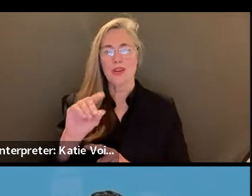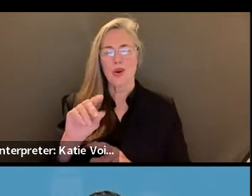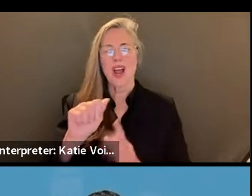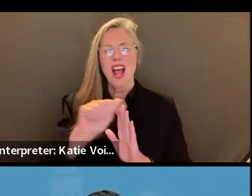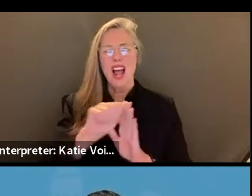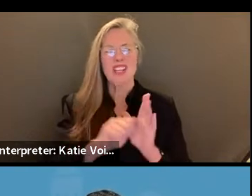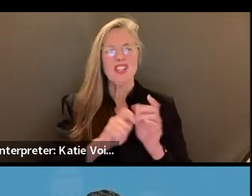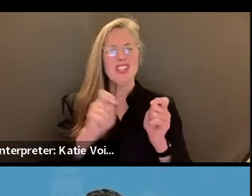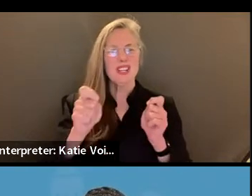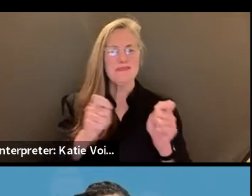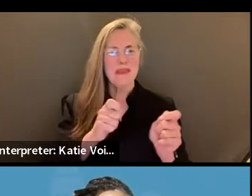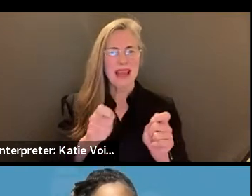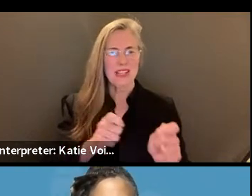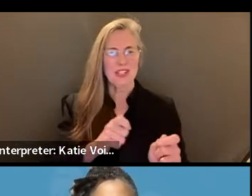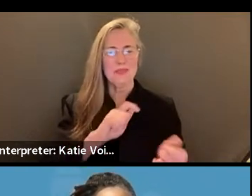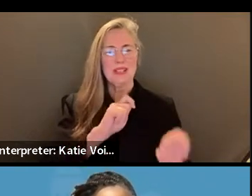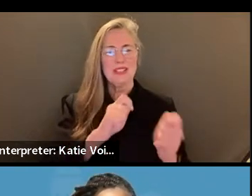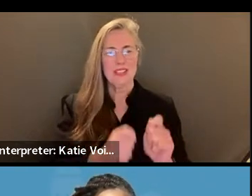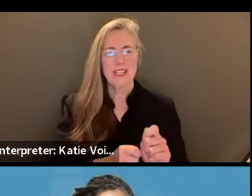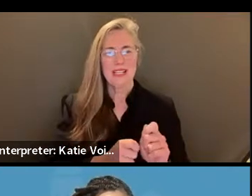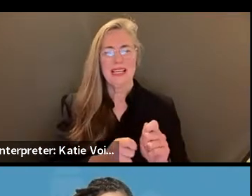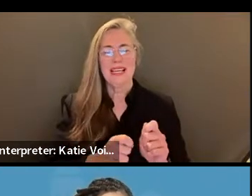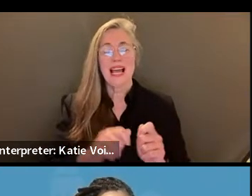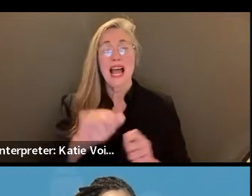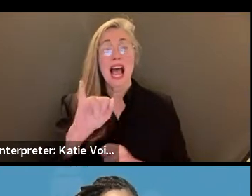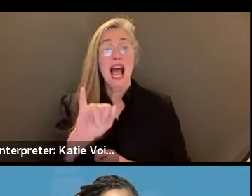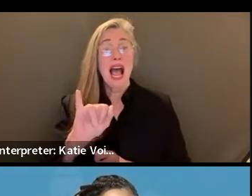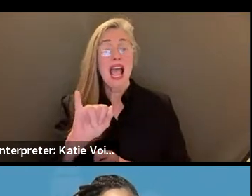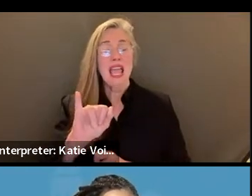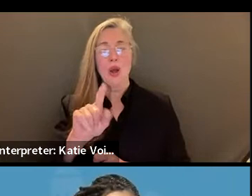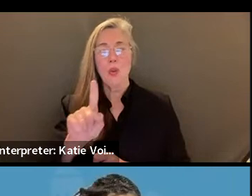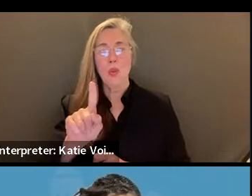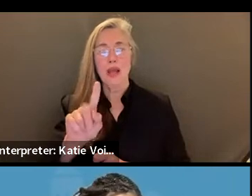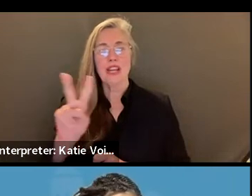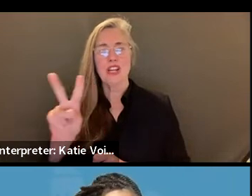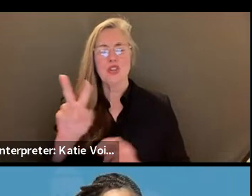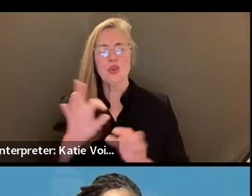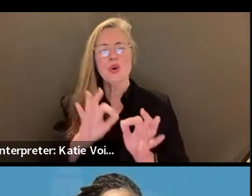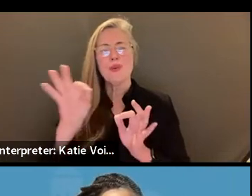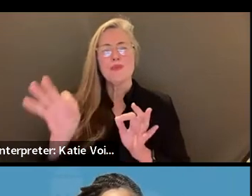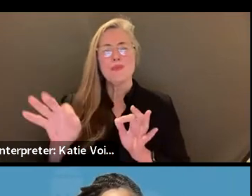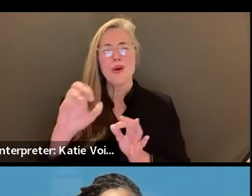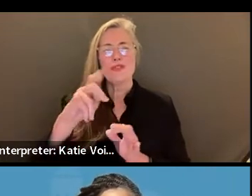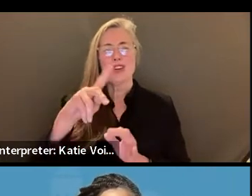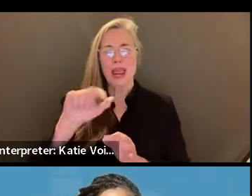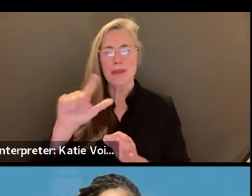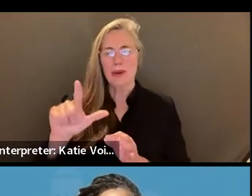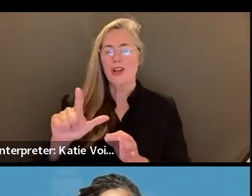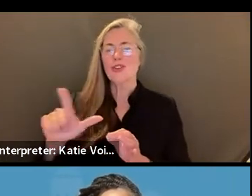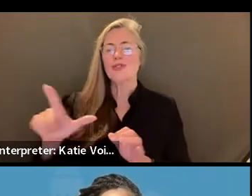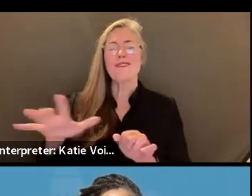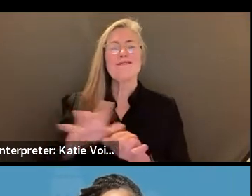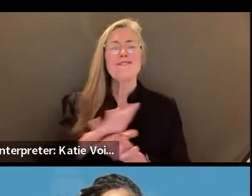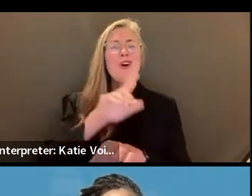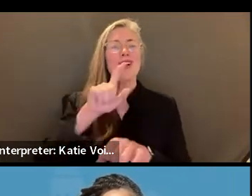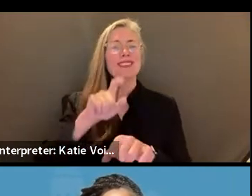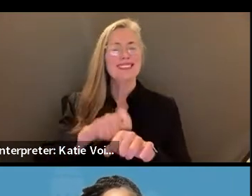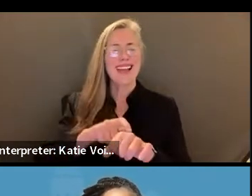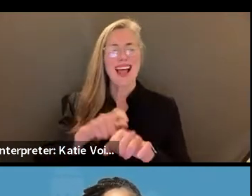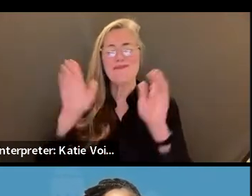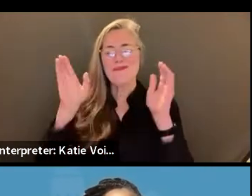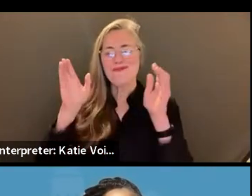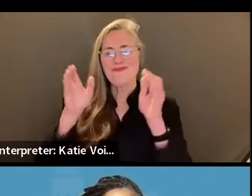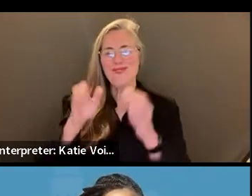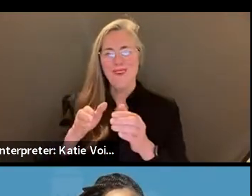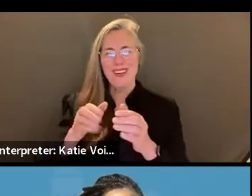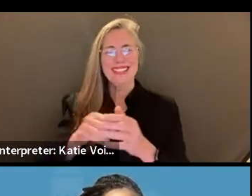management. We're going to move items I1 and 2 to April so that they can have the full glory of time that needs to be spent, and we can have some